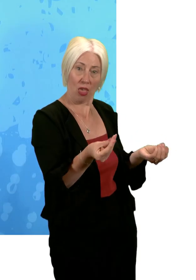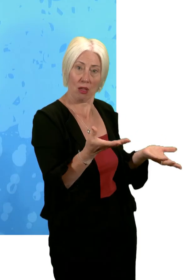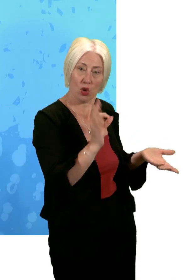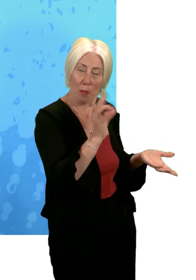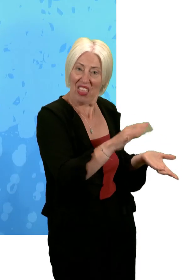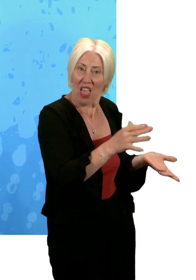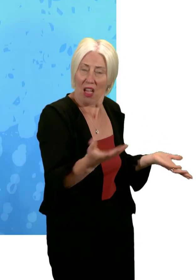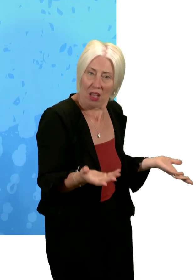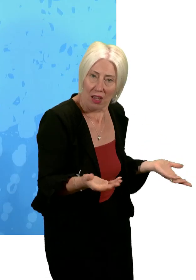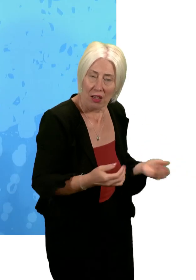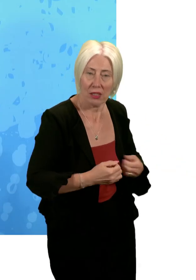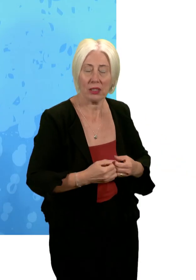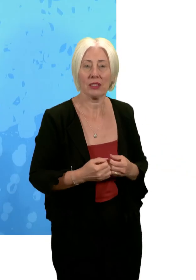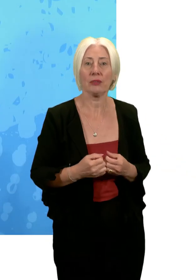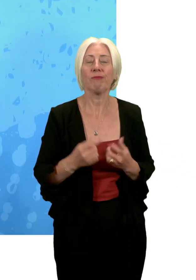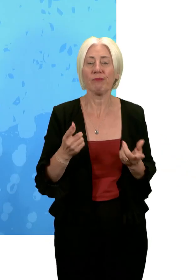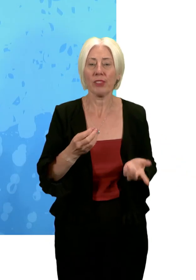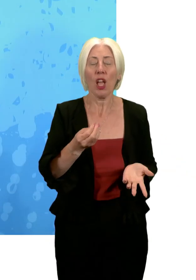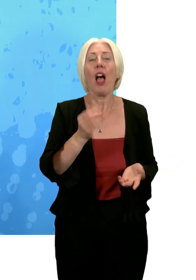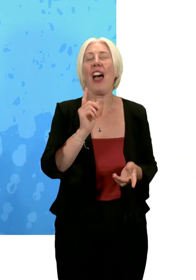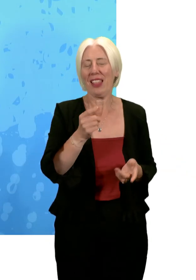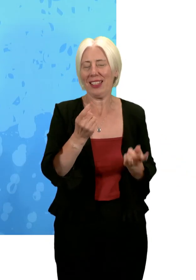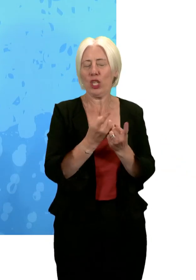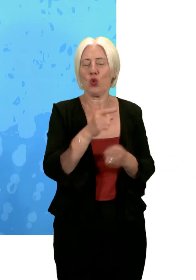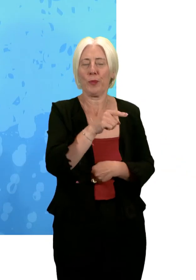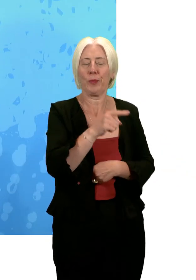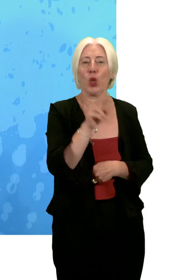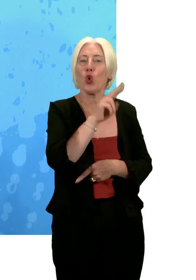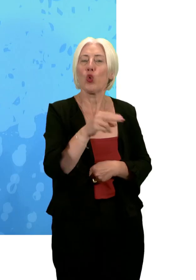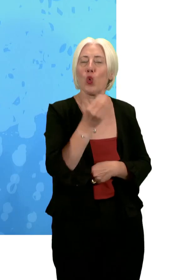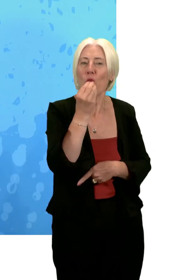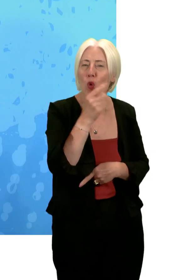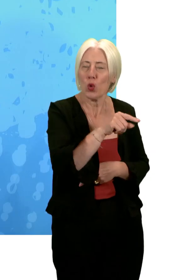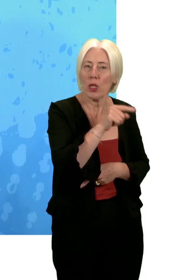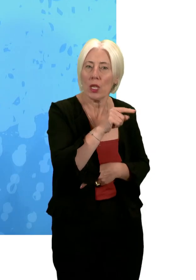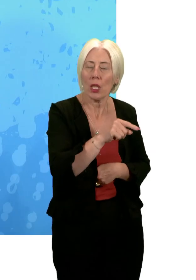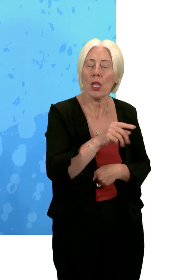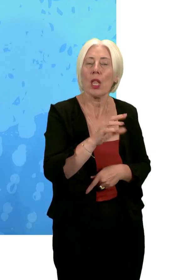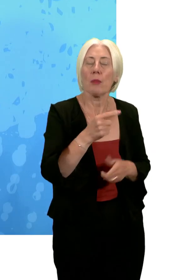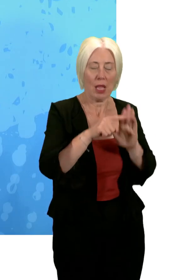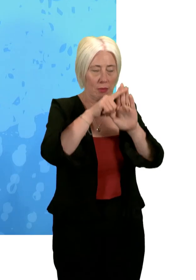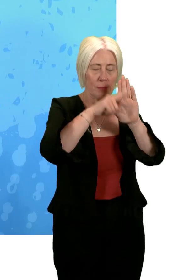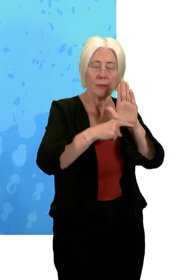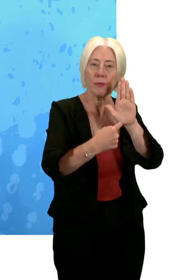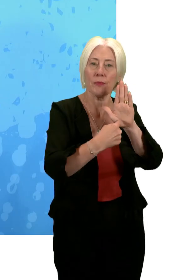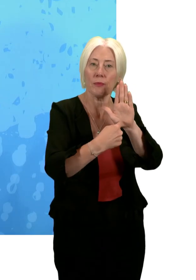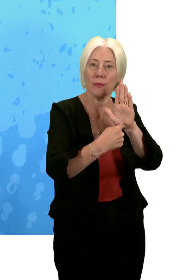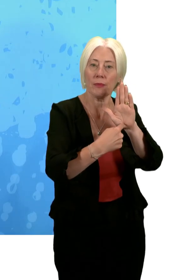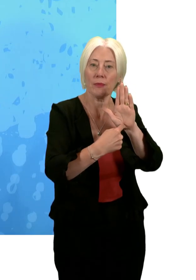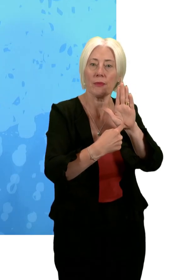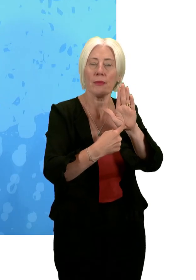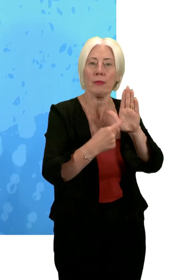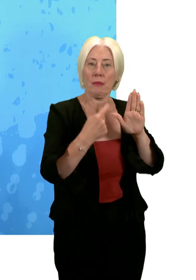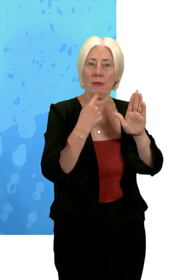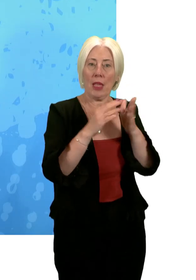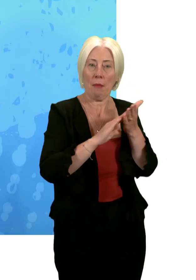also, I think there's an issue with school meals, because I think sometimes the legislation can change what